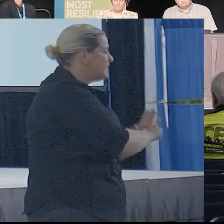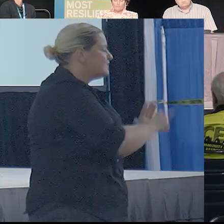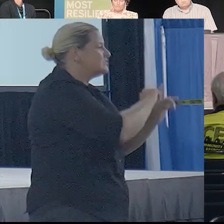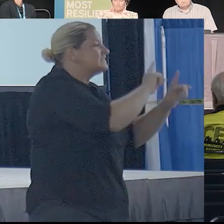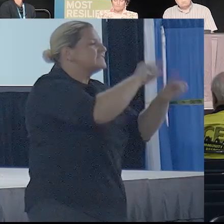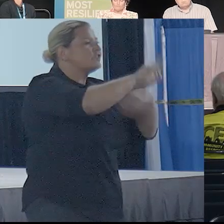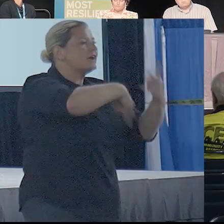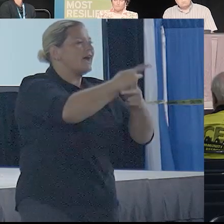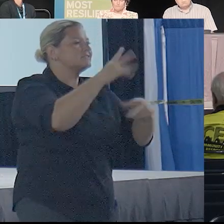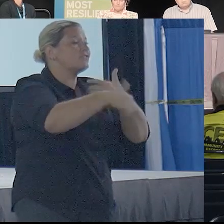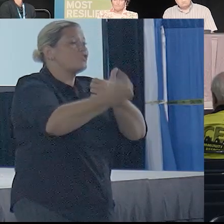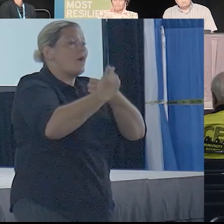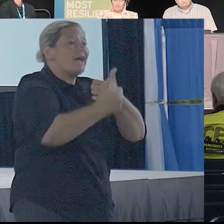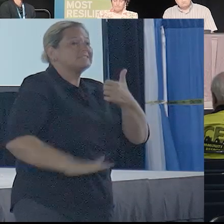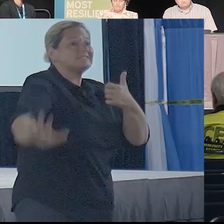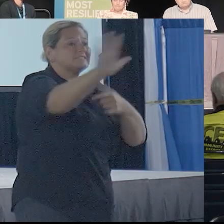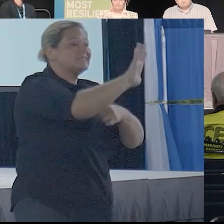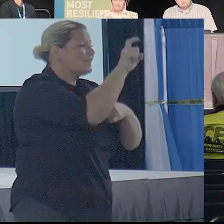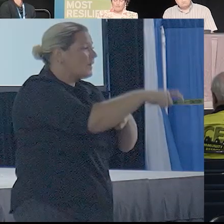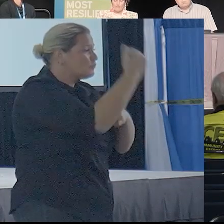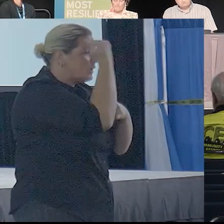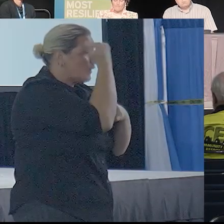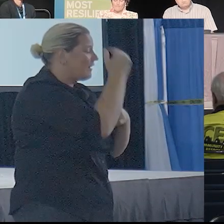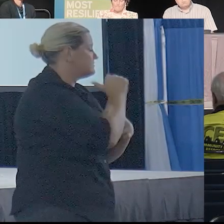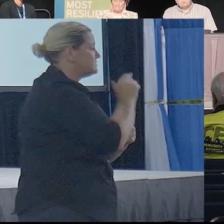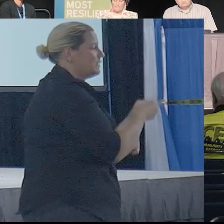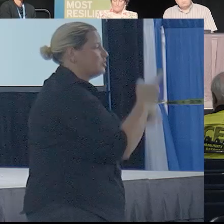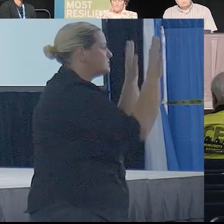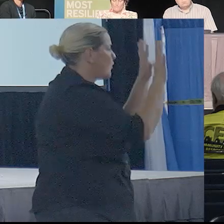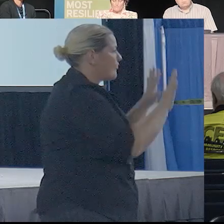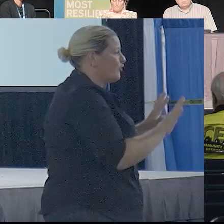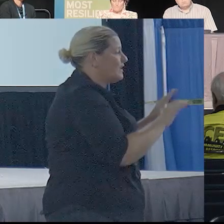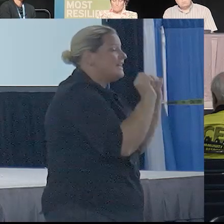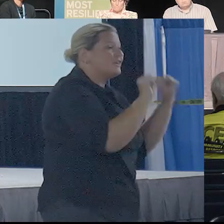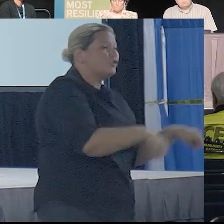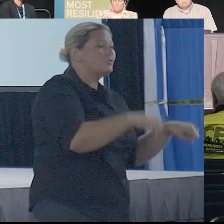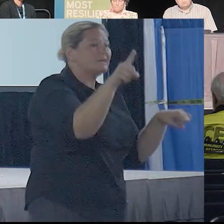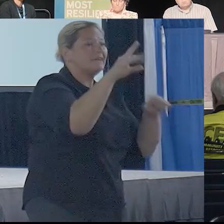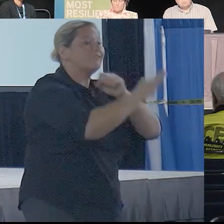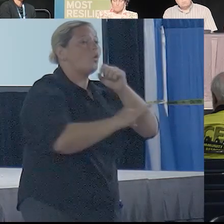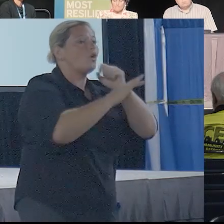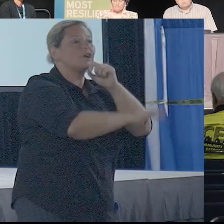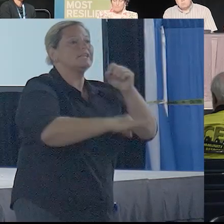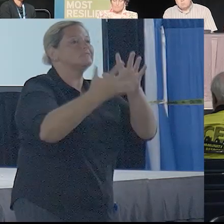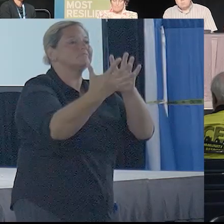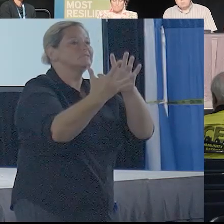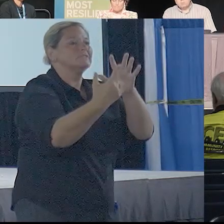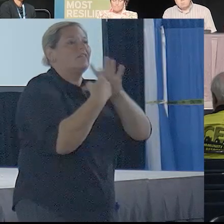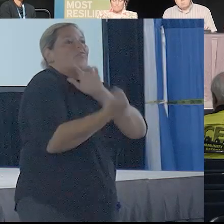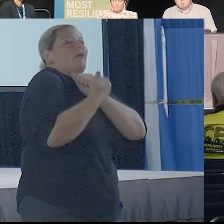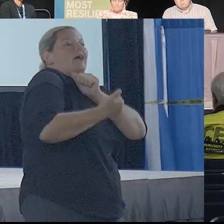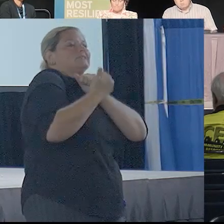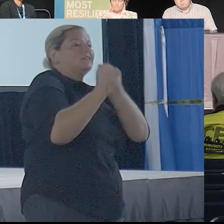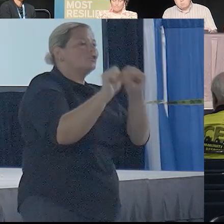threats in the world today that we have to be aware of. It could be some threat from a foreign actor. It could be